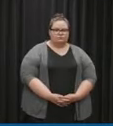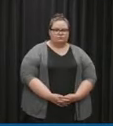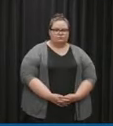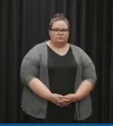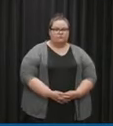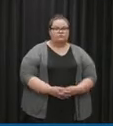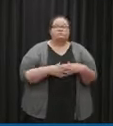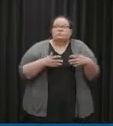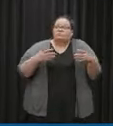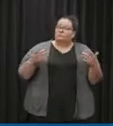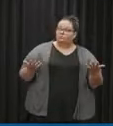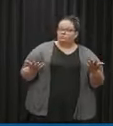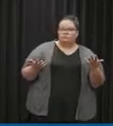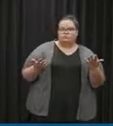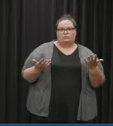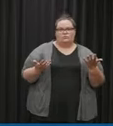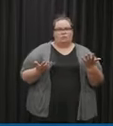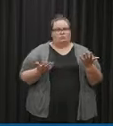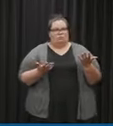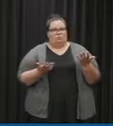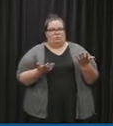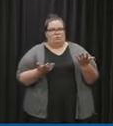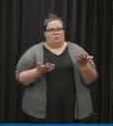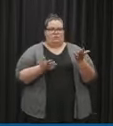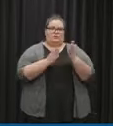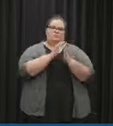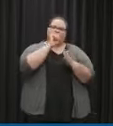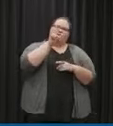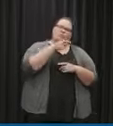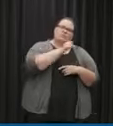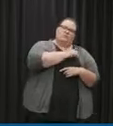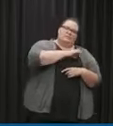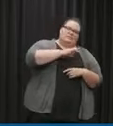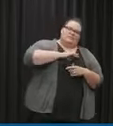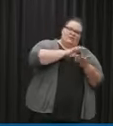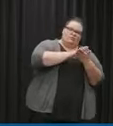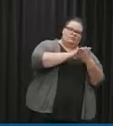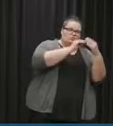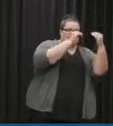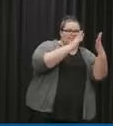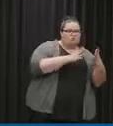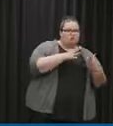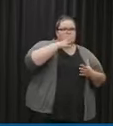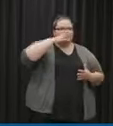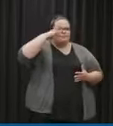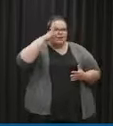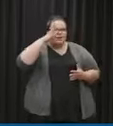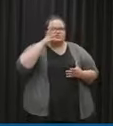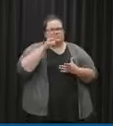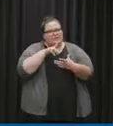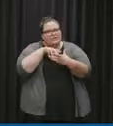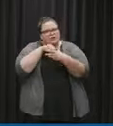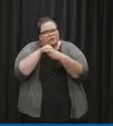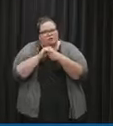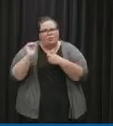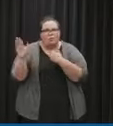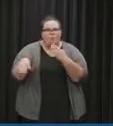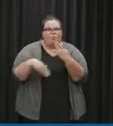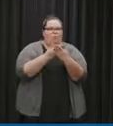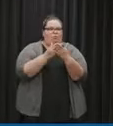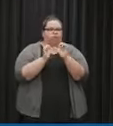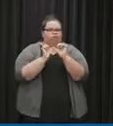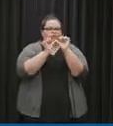public. Not people just involved with schools and parents and staff to participate in continuing to help us along